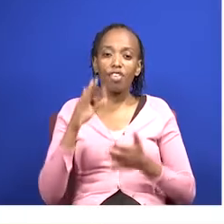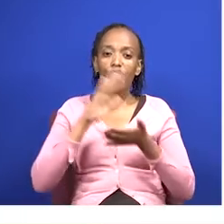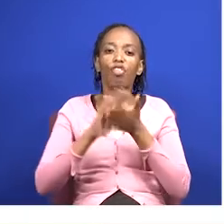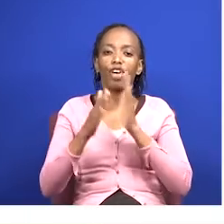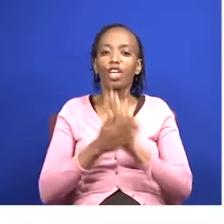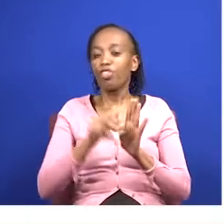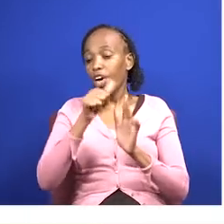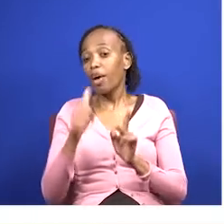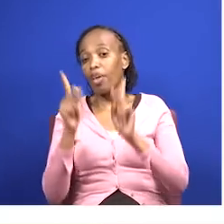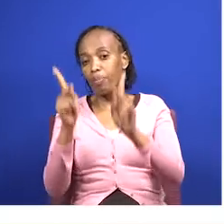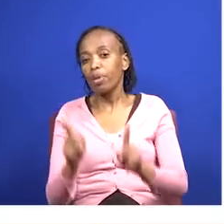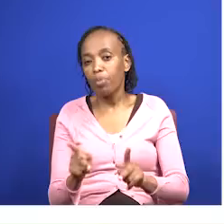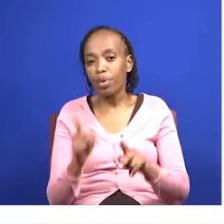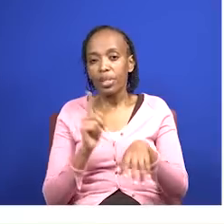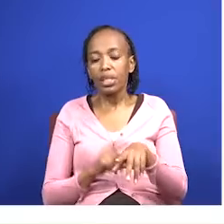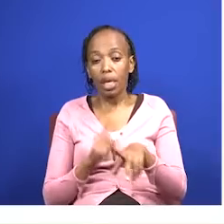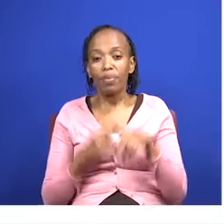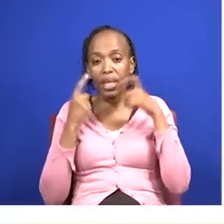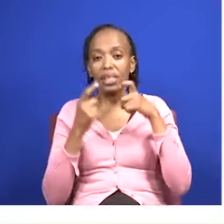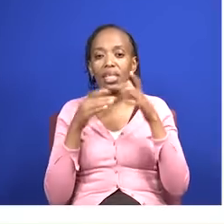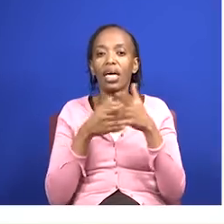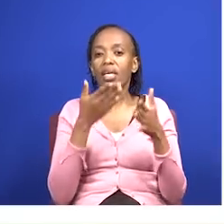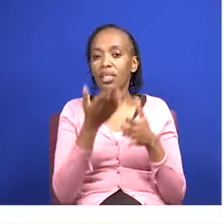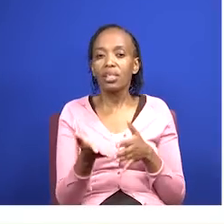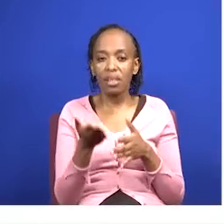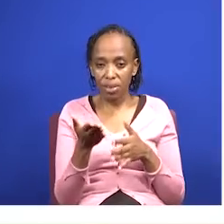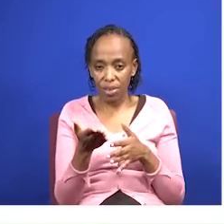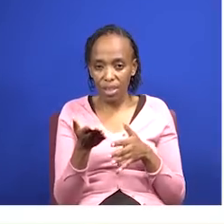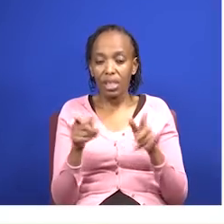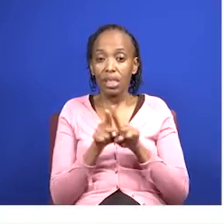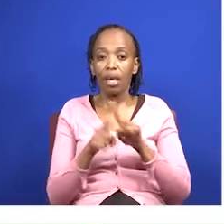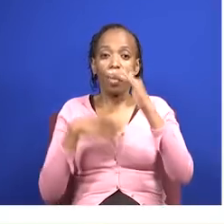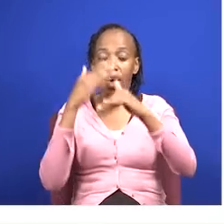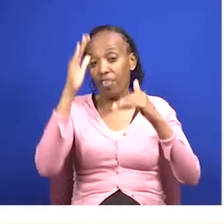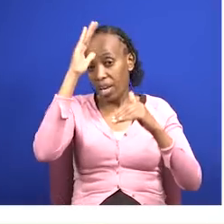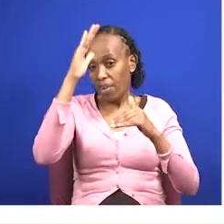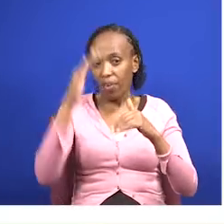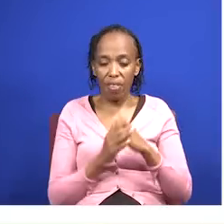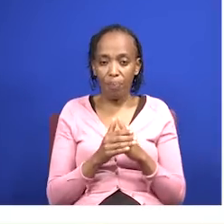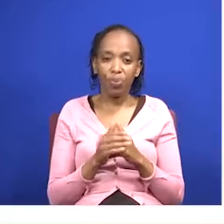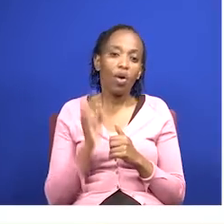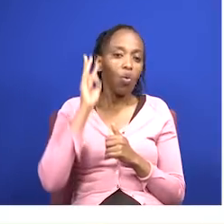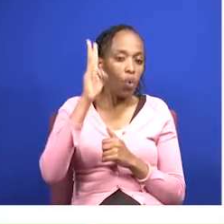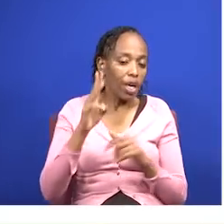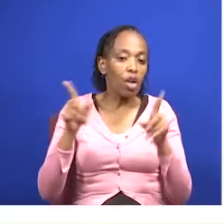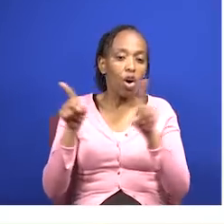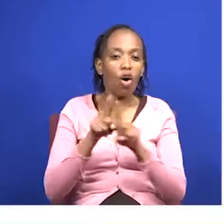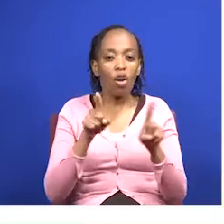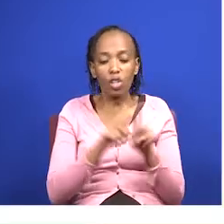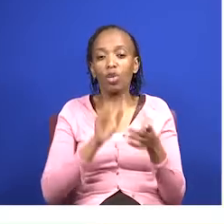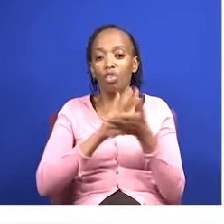if you forgive other people when they sin against you, your heavenly Father